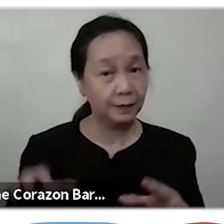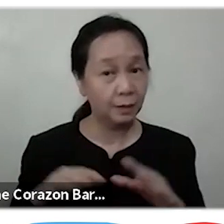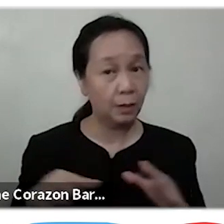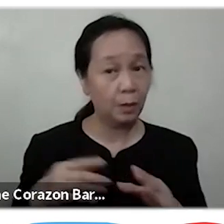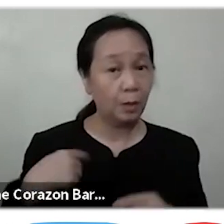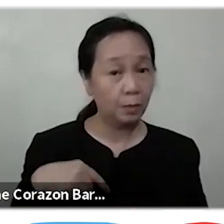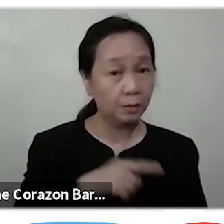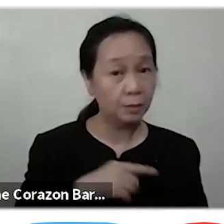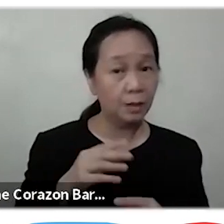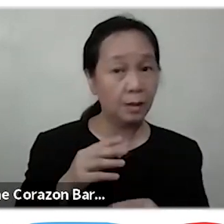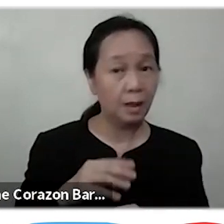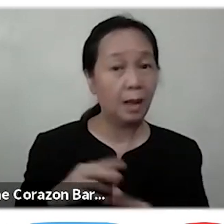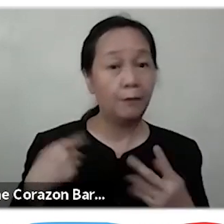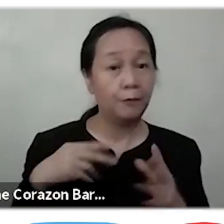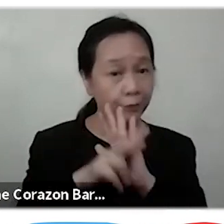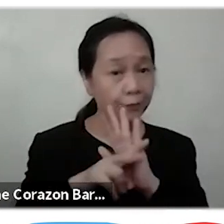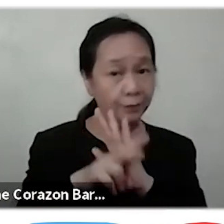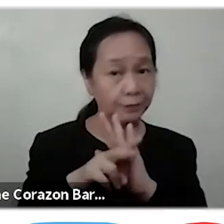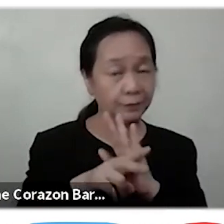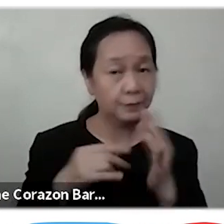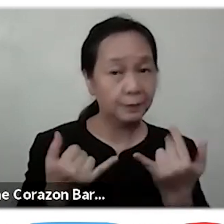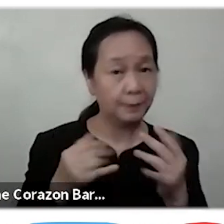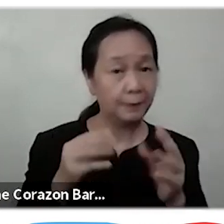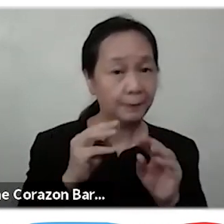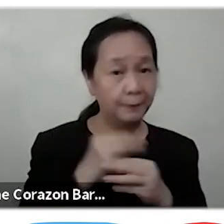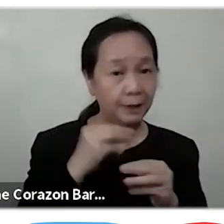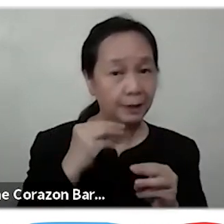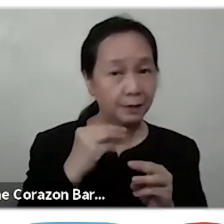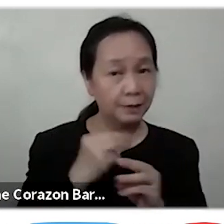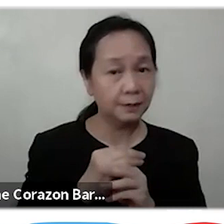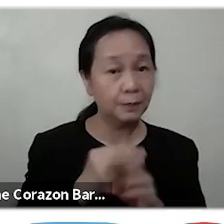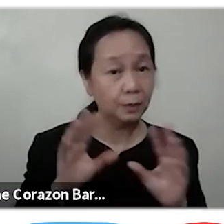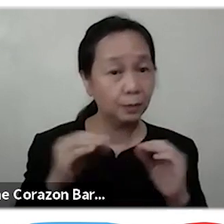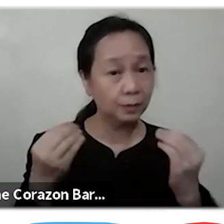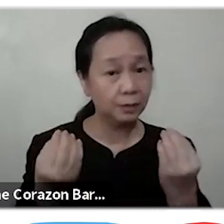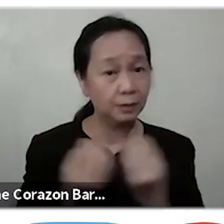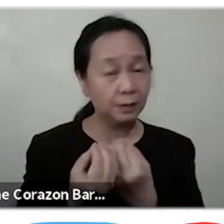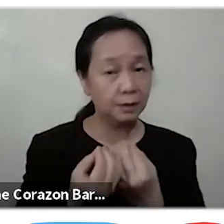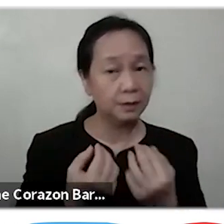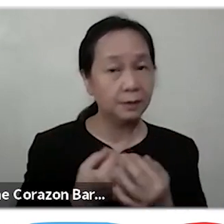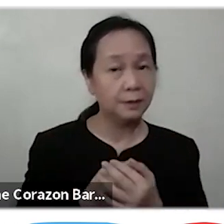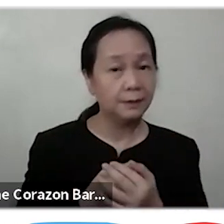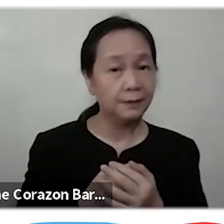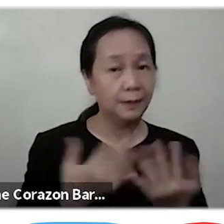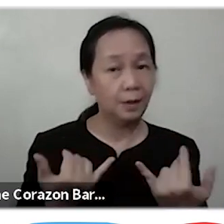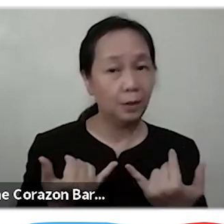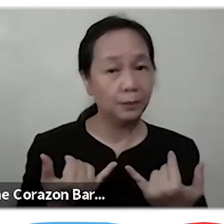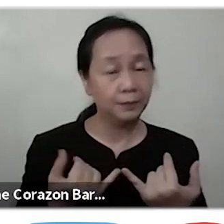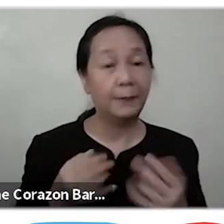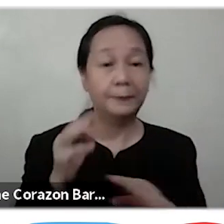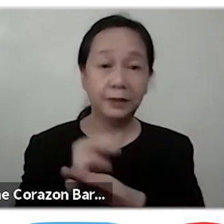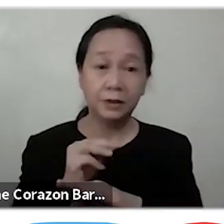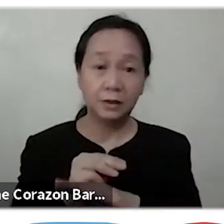a video making competition. The video making competition was organized by the government itself, the Ministry